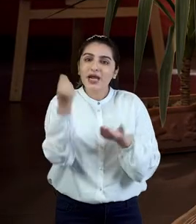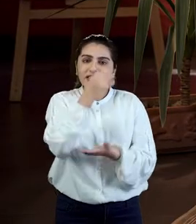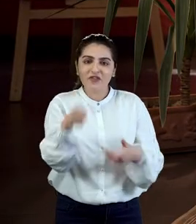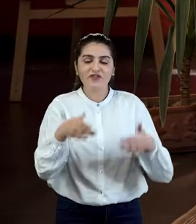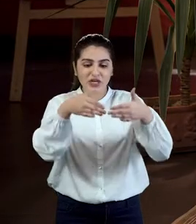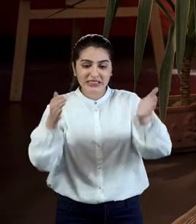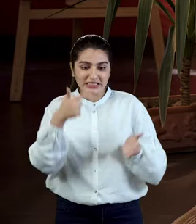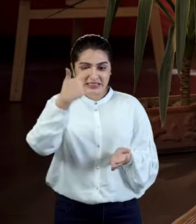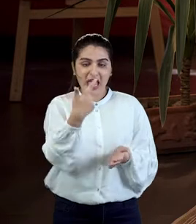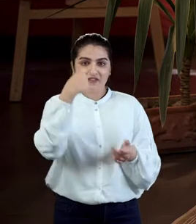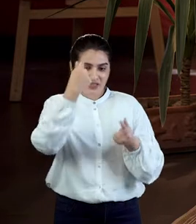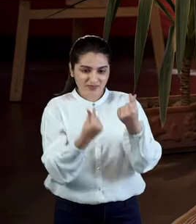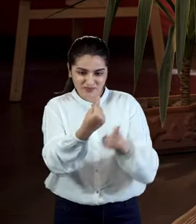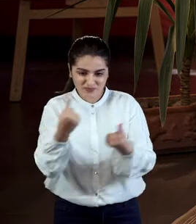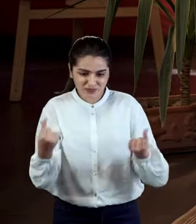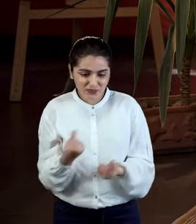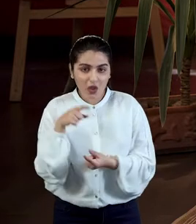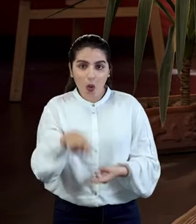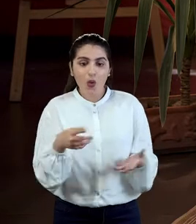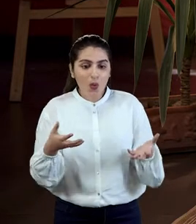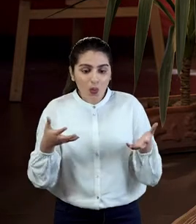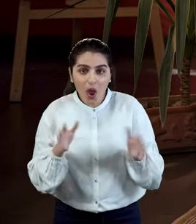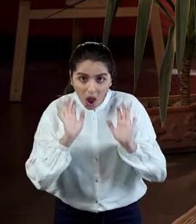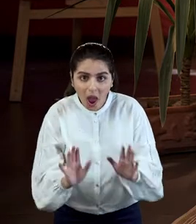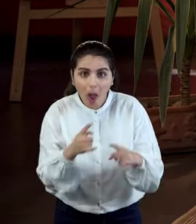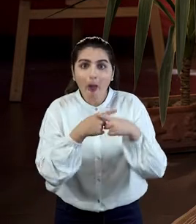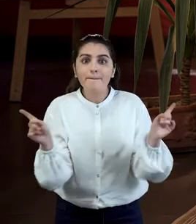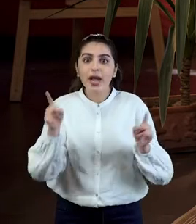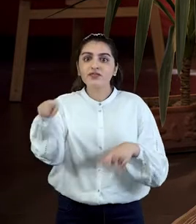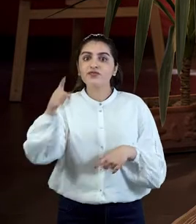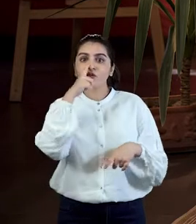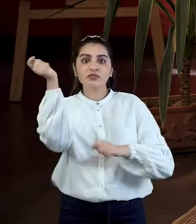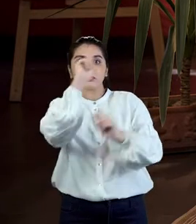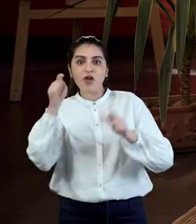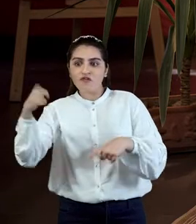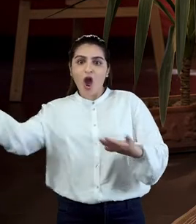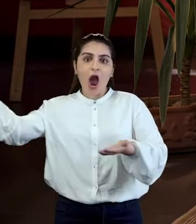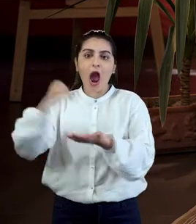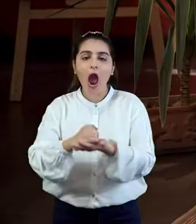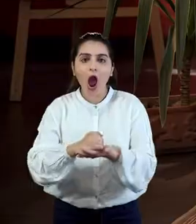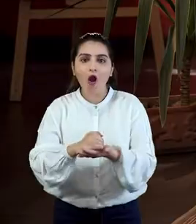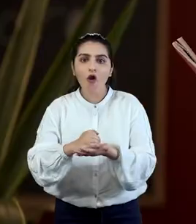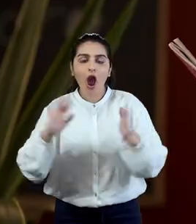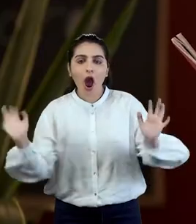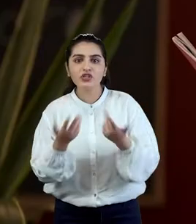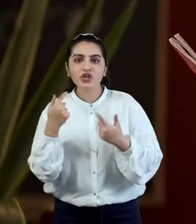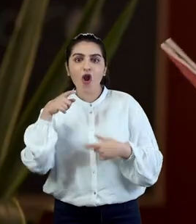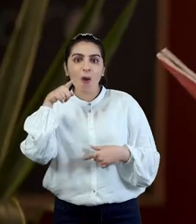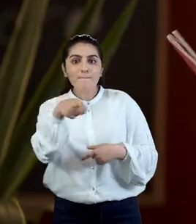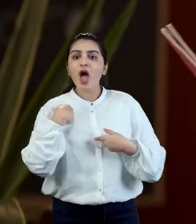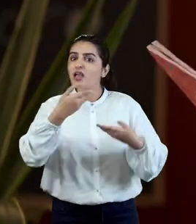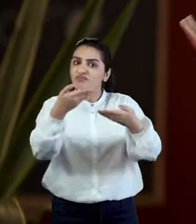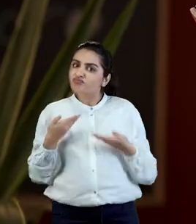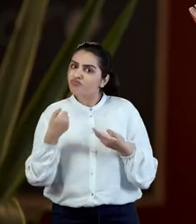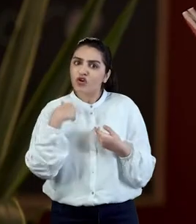just blowing out the 7 candles on her cake when a wicked wizard flew down the chimney and into the room. "Why didn't